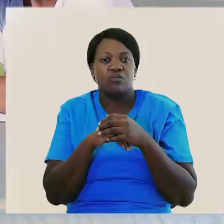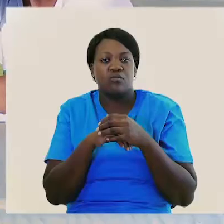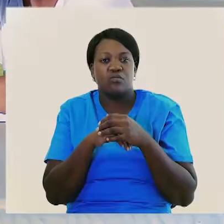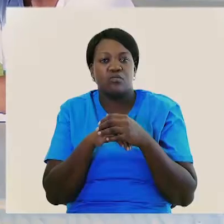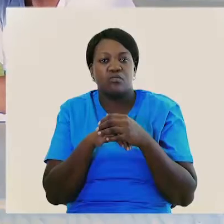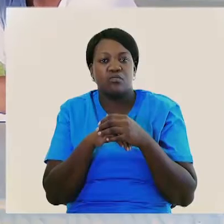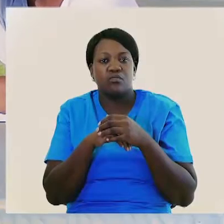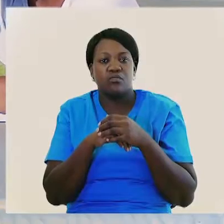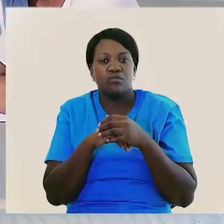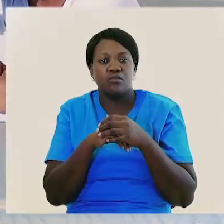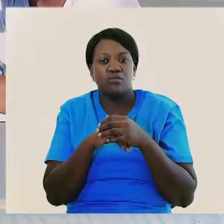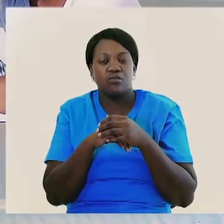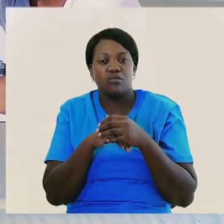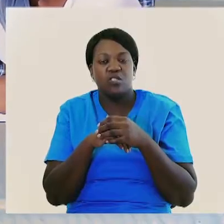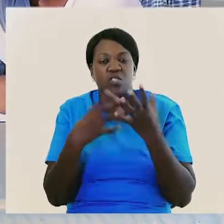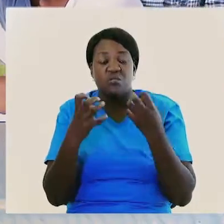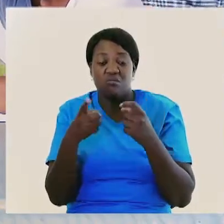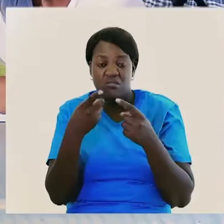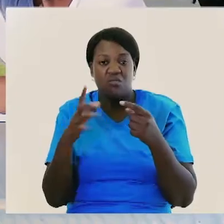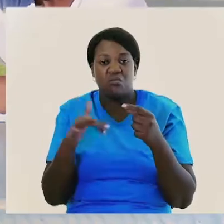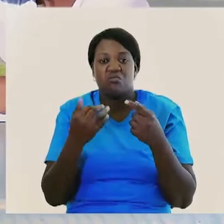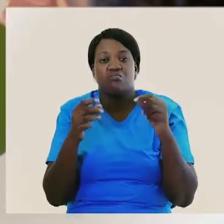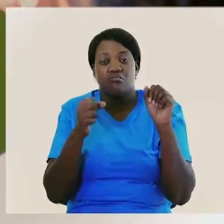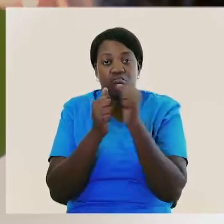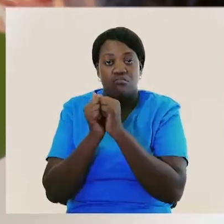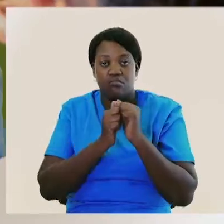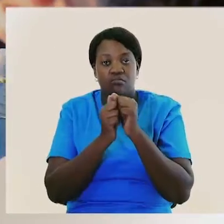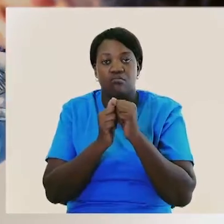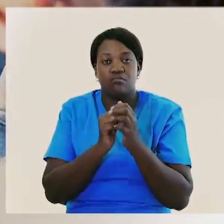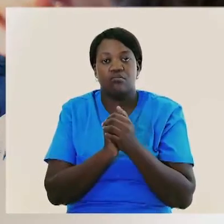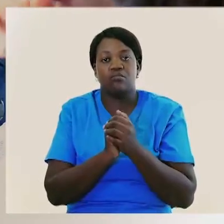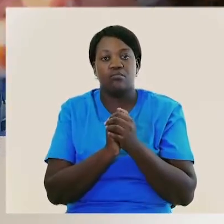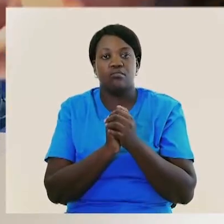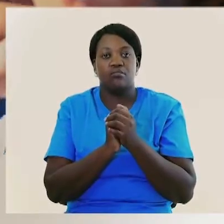soon. Soon Whatever. enough. Whatever, Patrick, whatever.